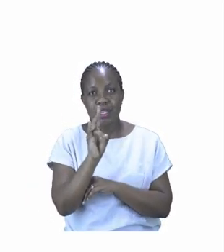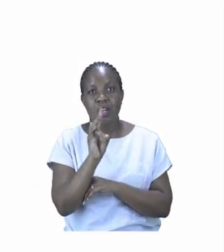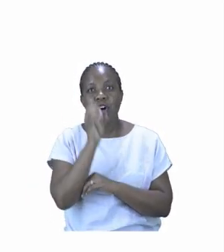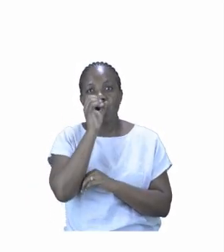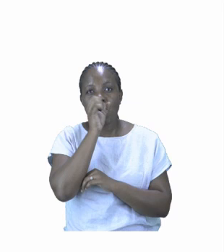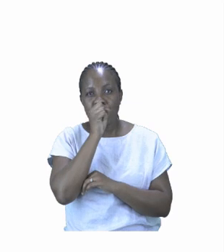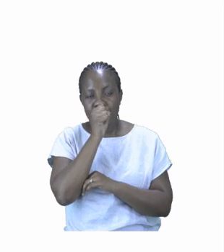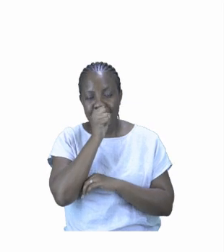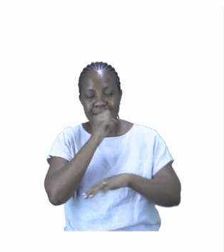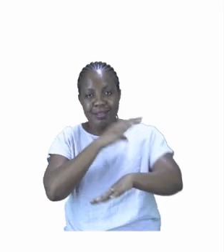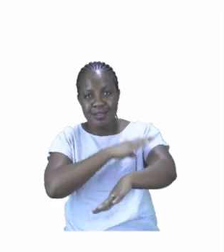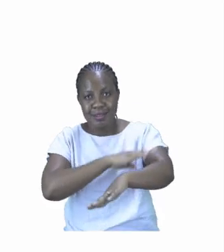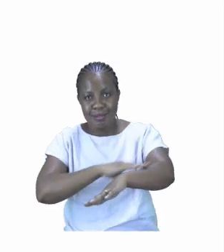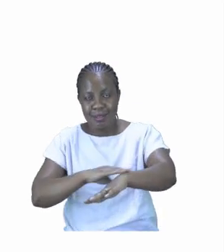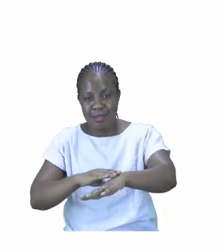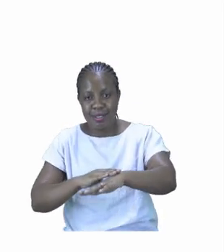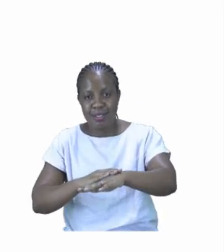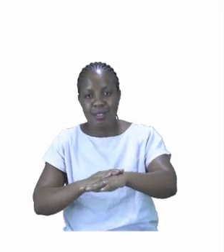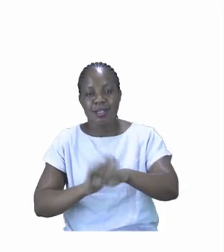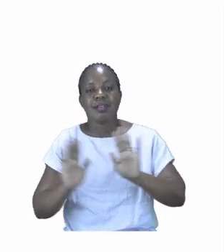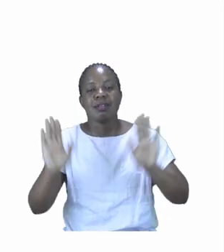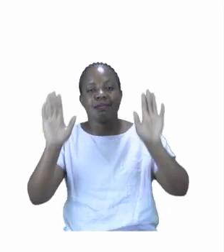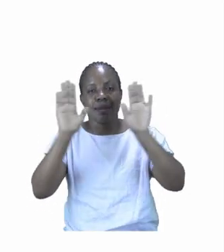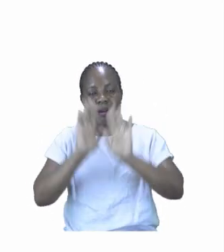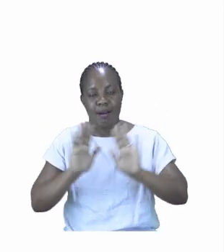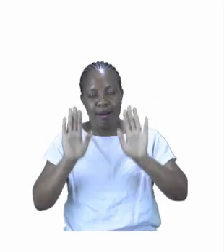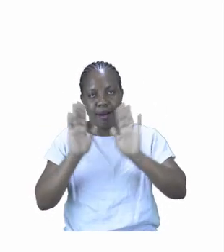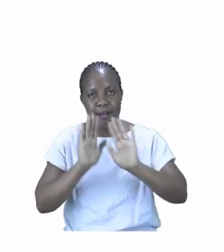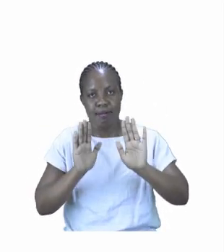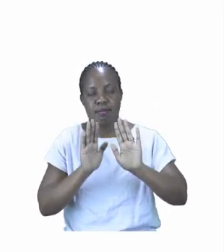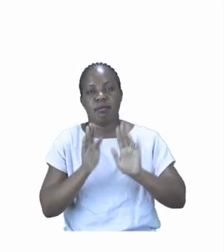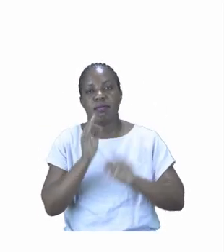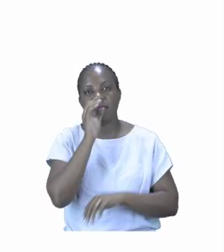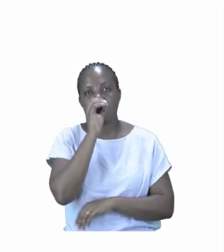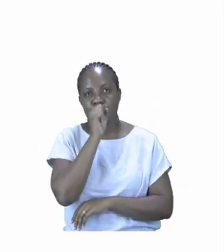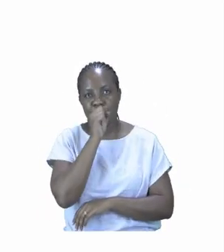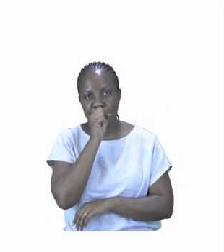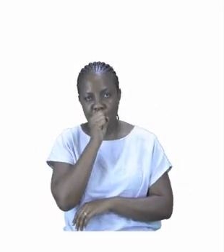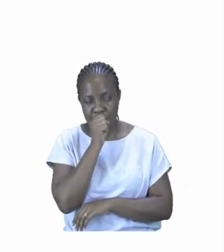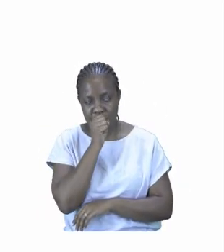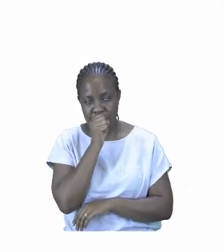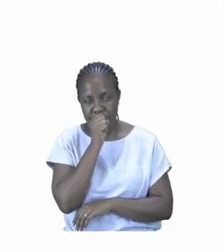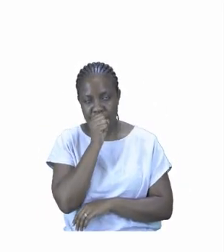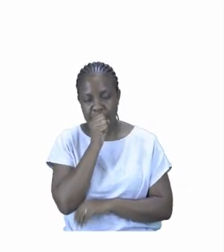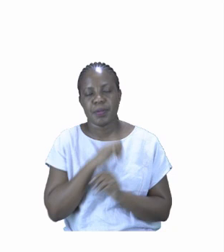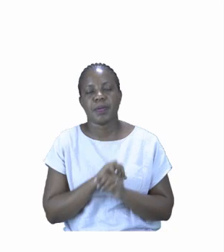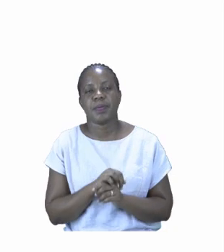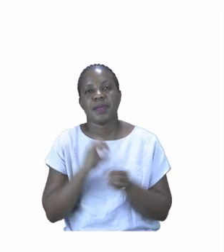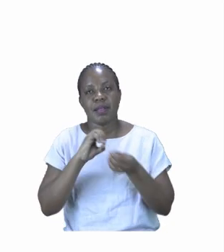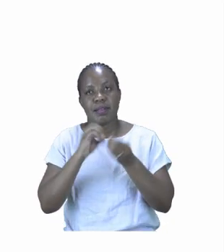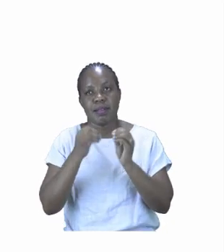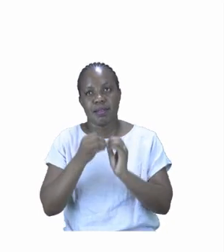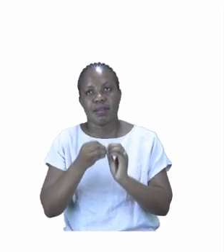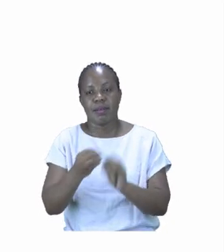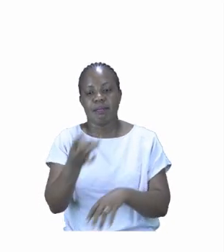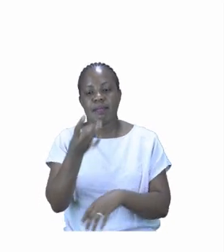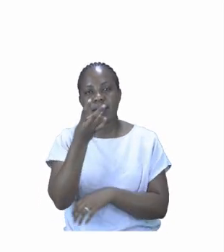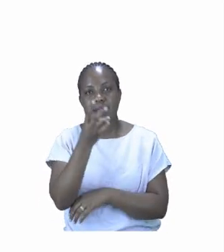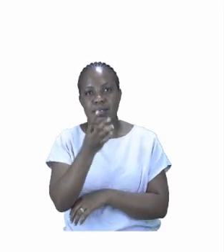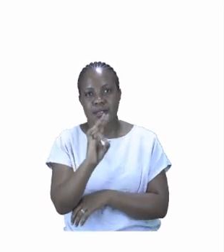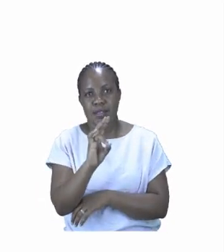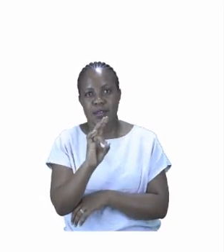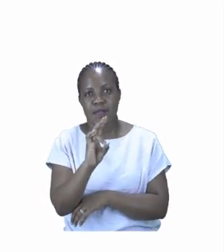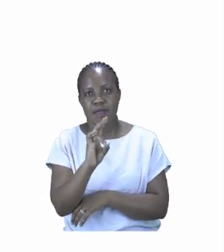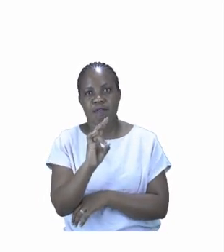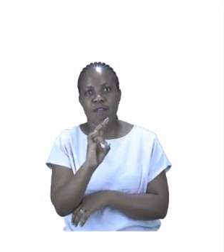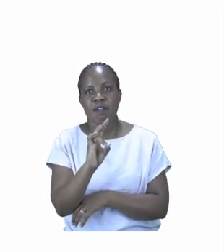white dog next to the fire station. You can see the fire station? Very good. You